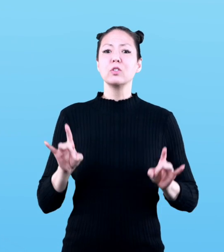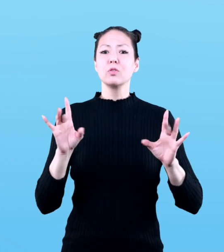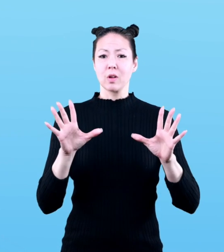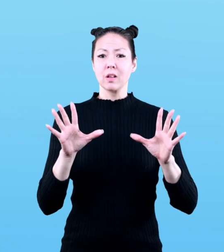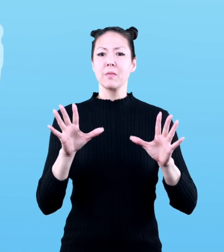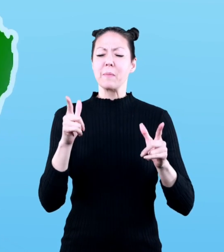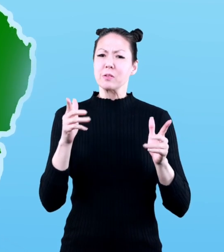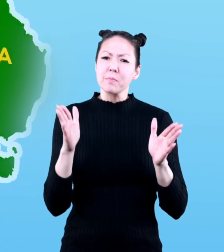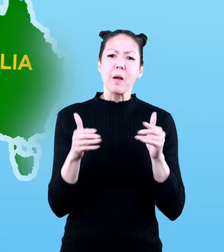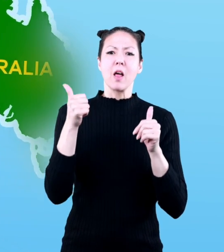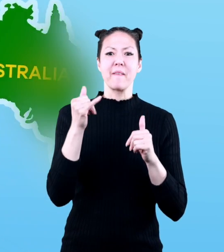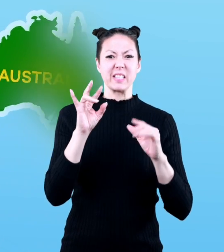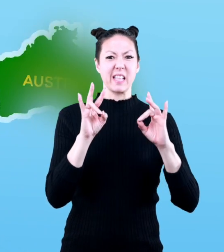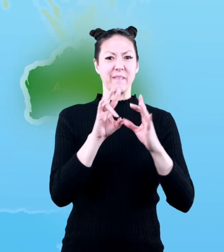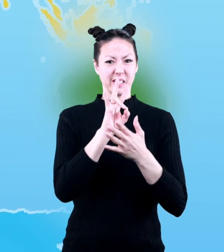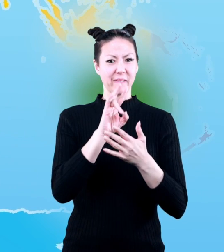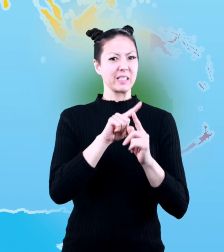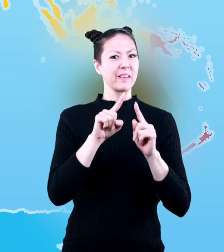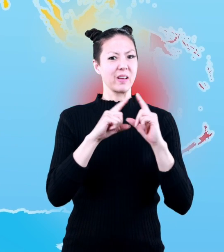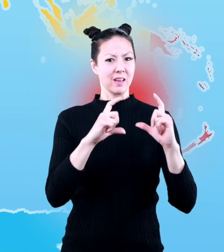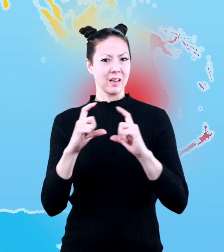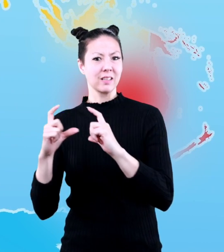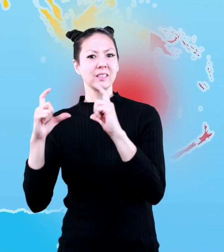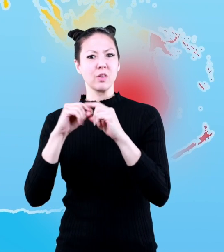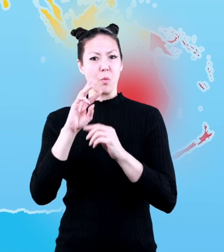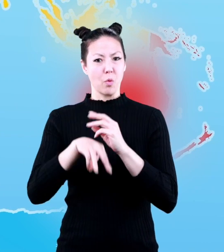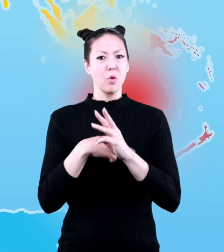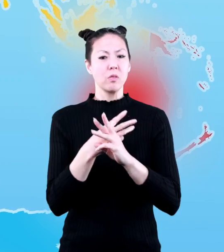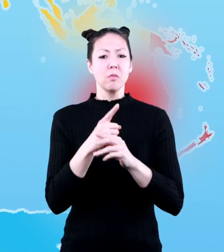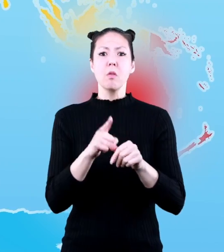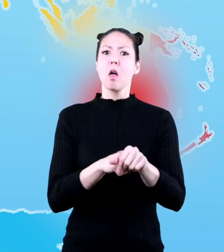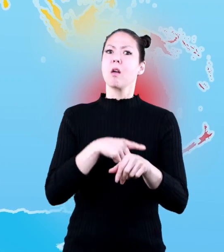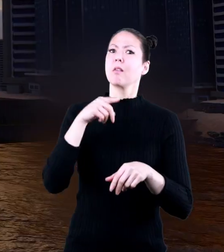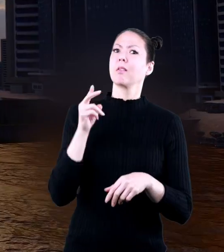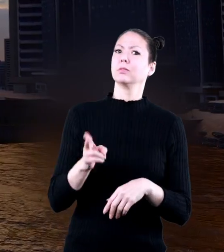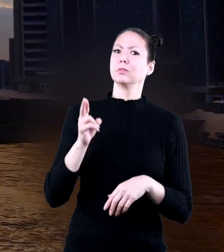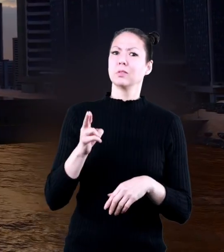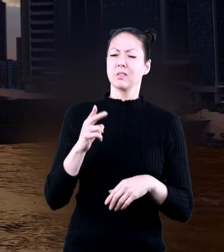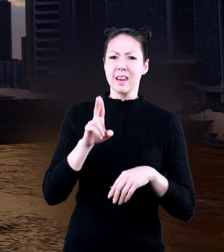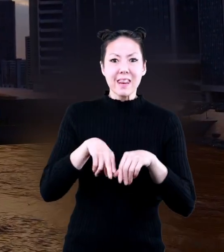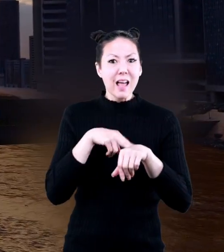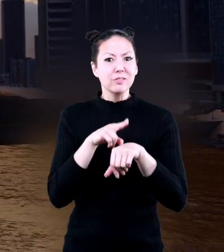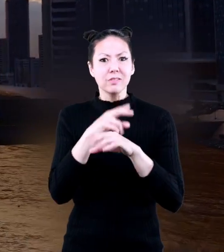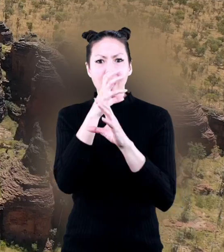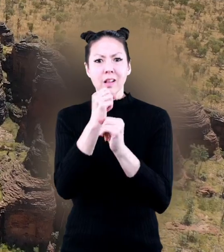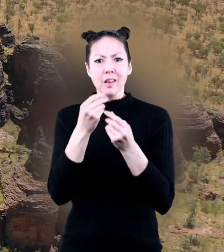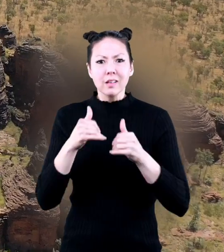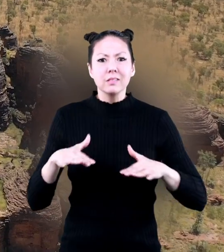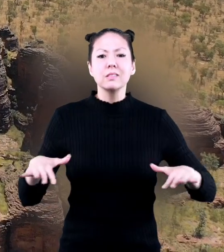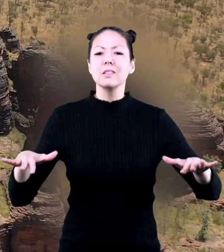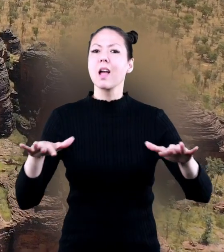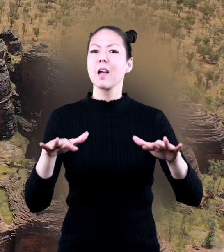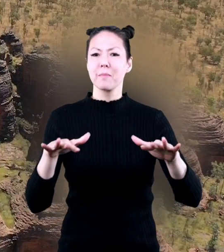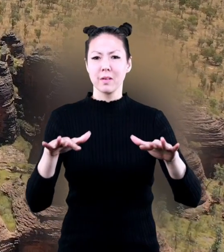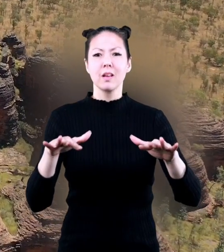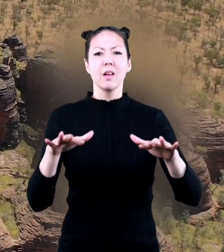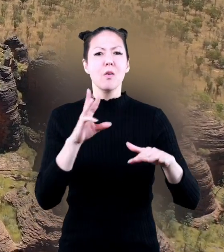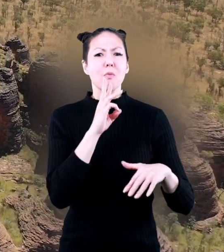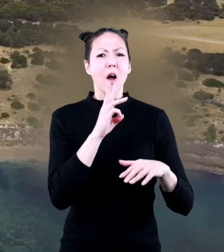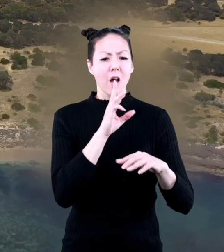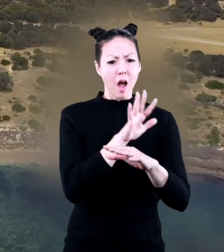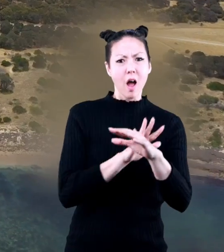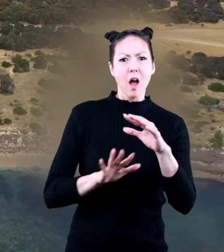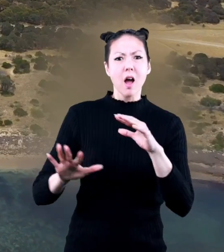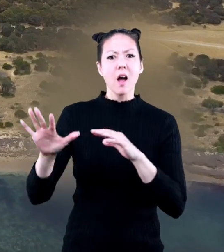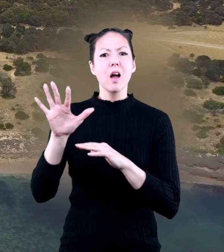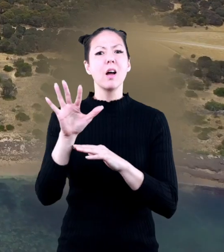of Australia may be the smallest of the 7. However, its long history, natural landscapes,